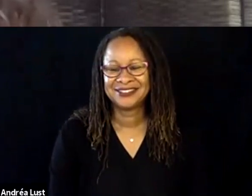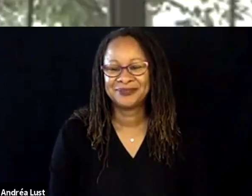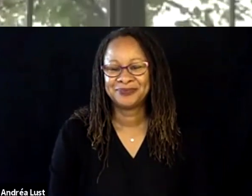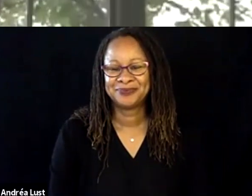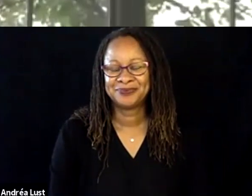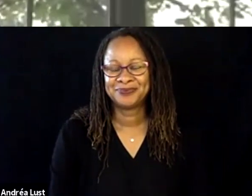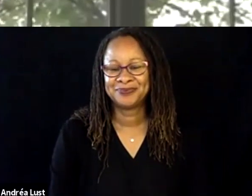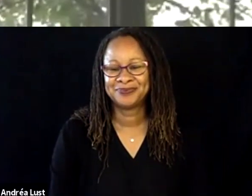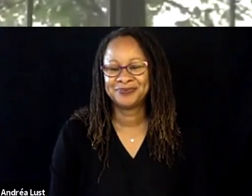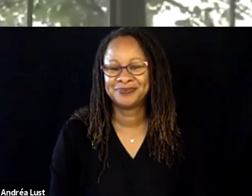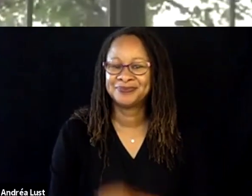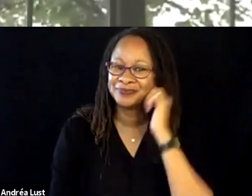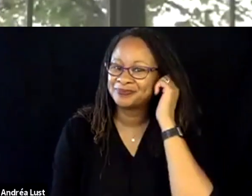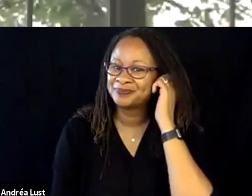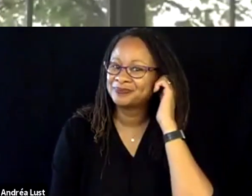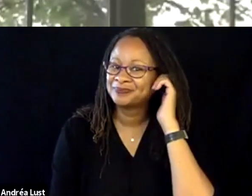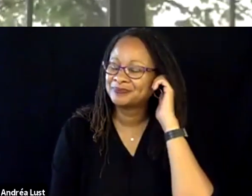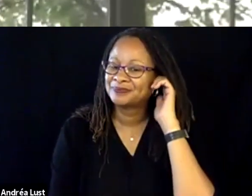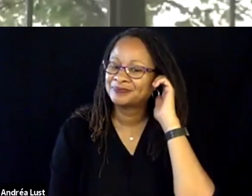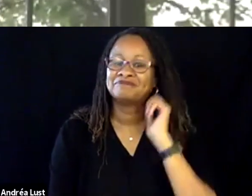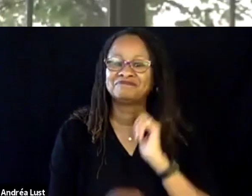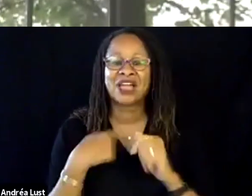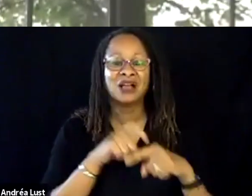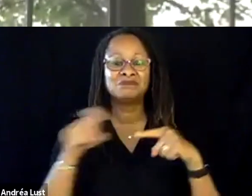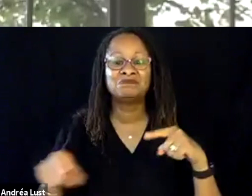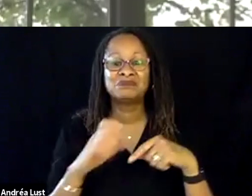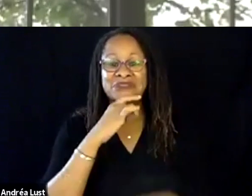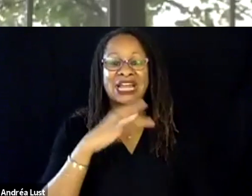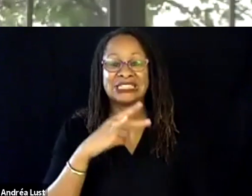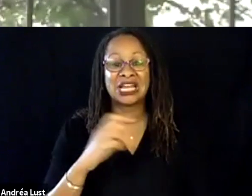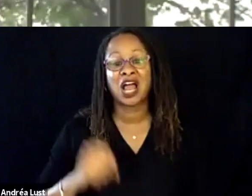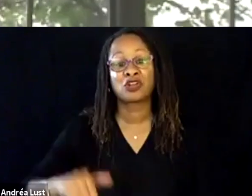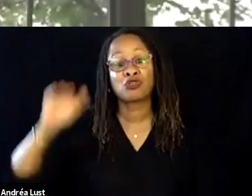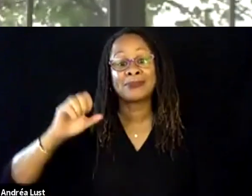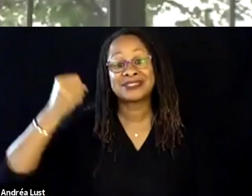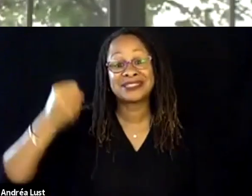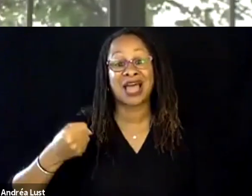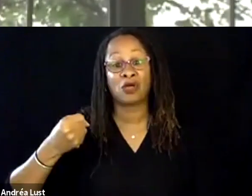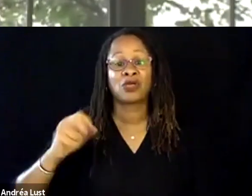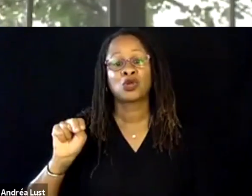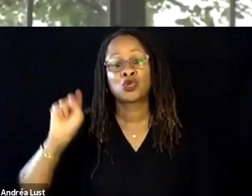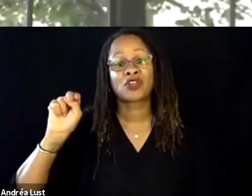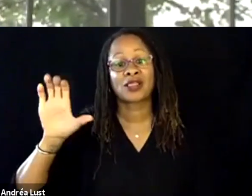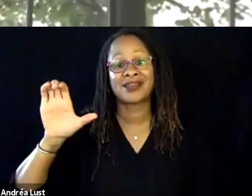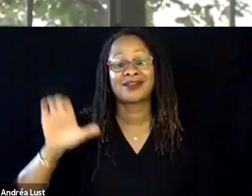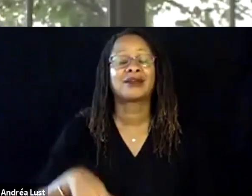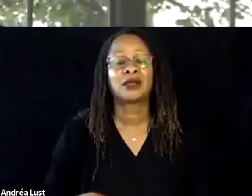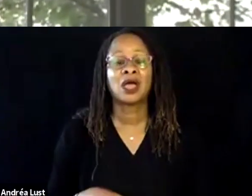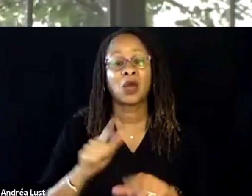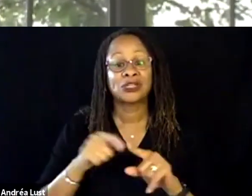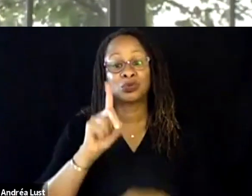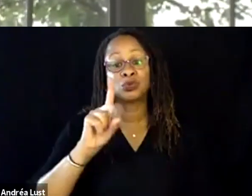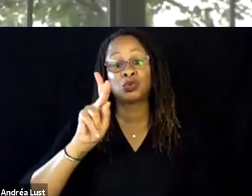So I, as you mentioned, Melon, I actually came out when I was 18. I grew up in the South in North Carolina, and I went to Duke, and I